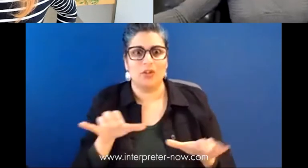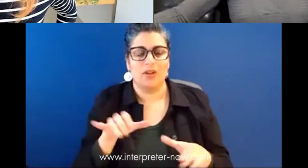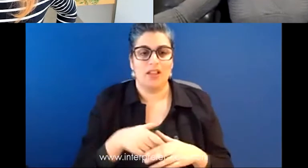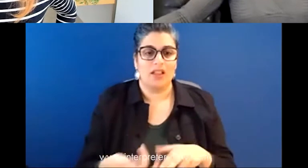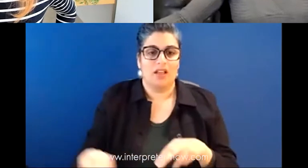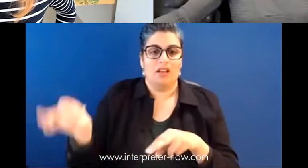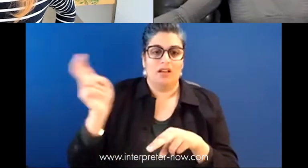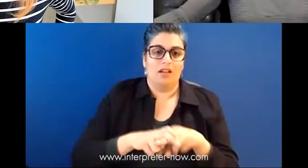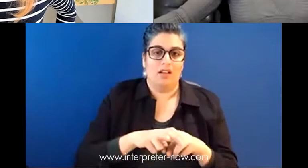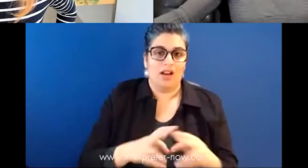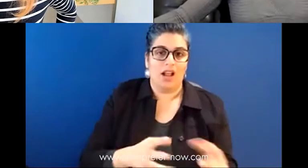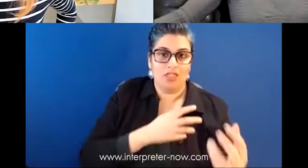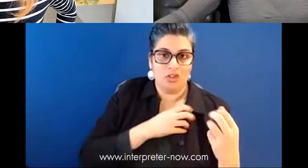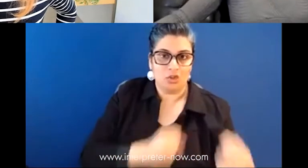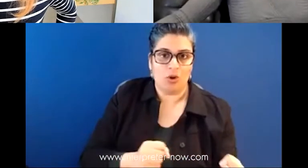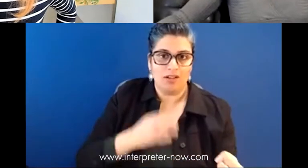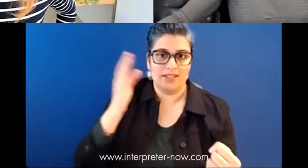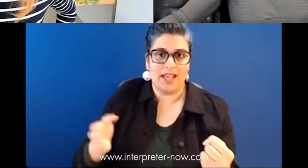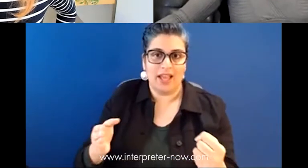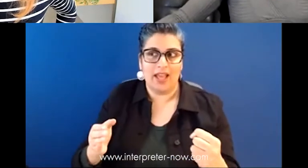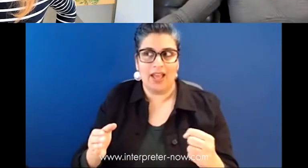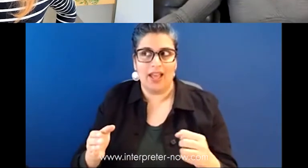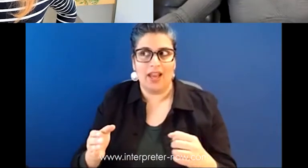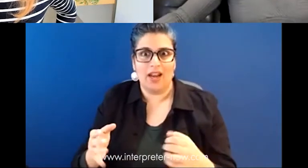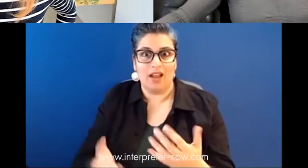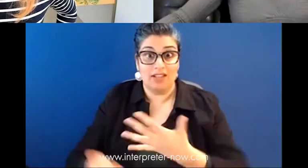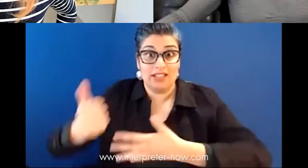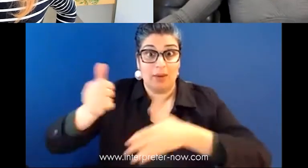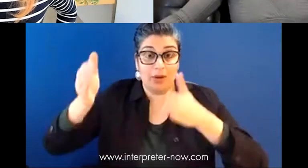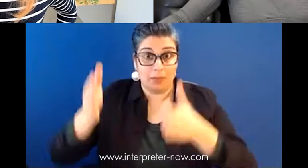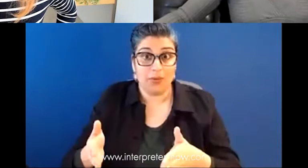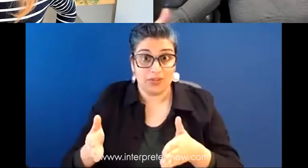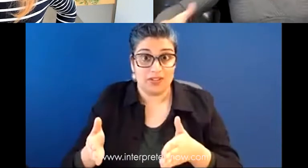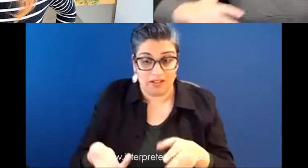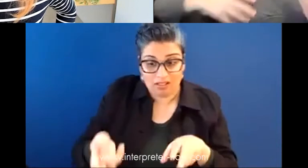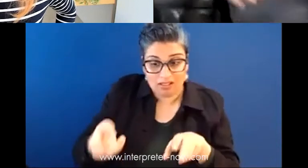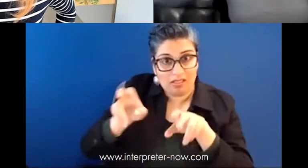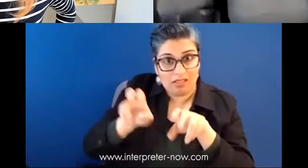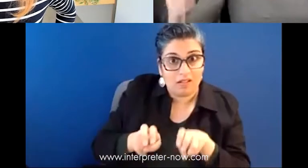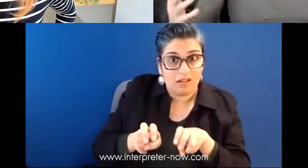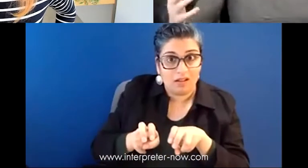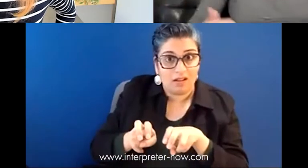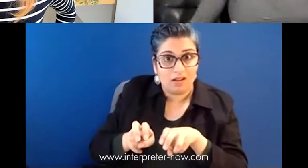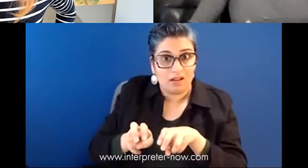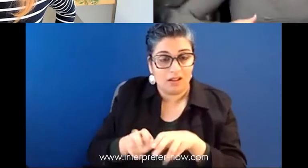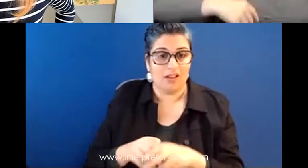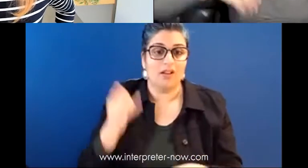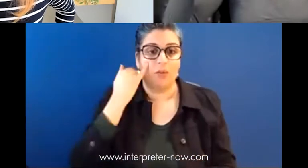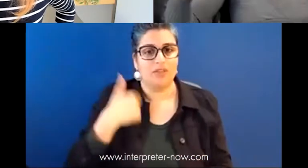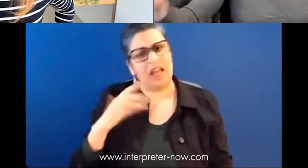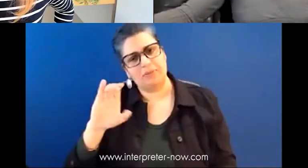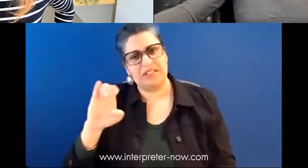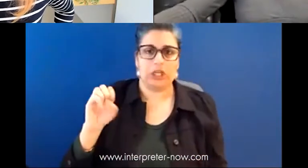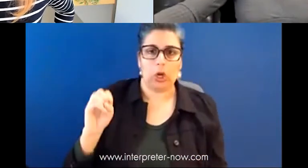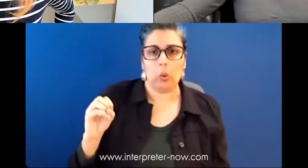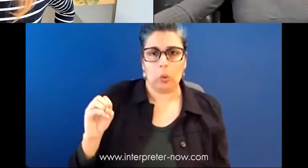the strong side of a dominant person in the room. So, if I'm the CEO